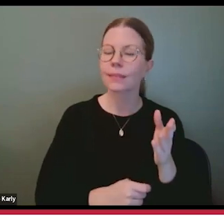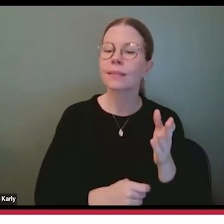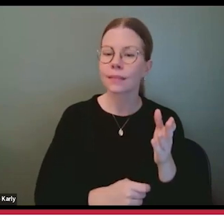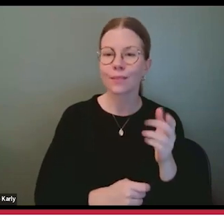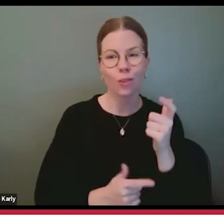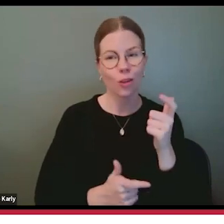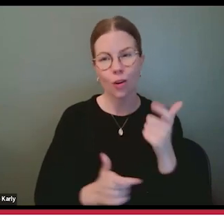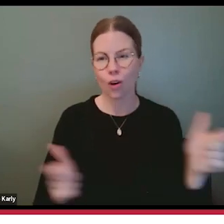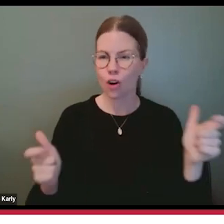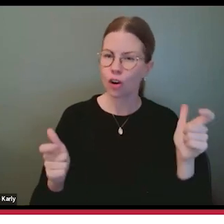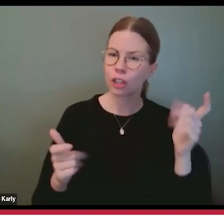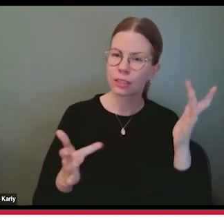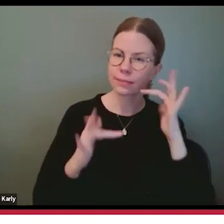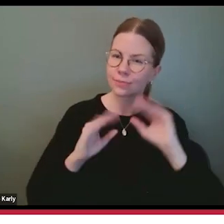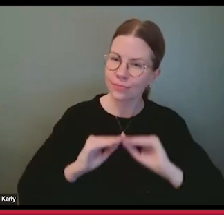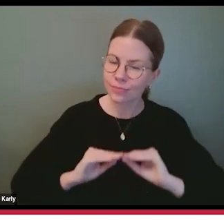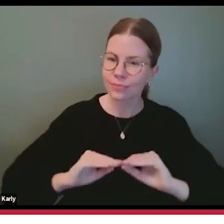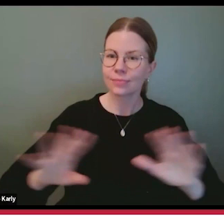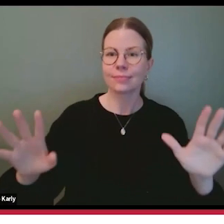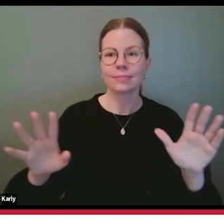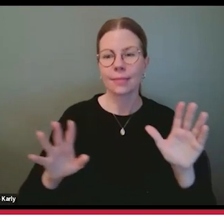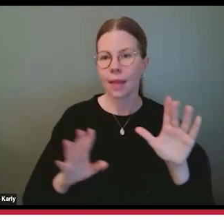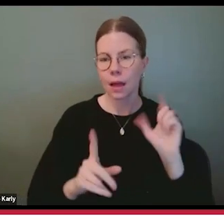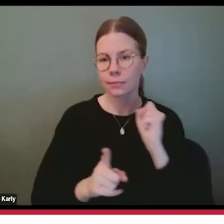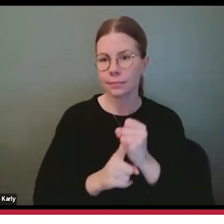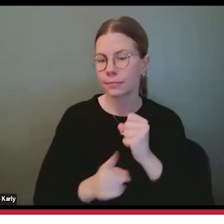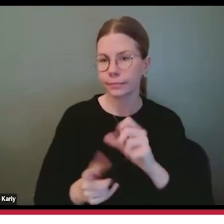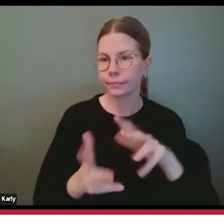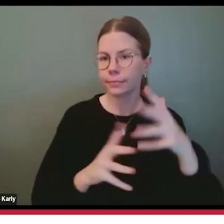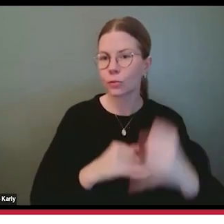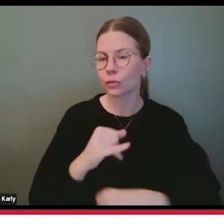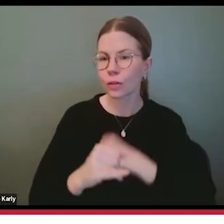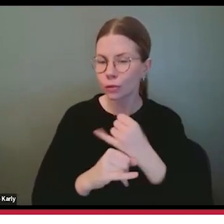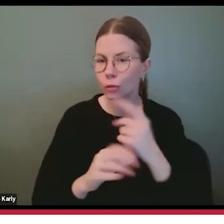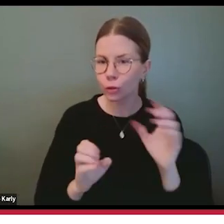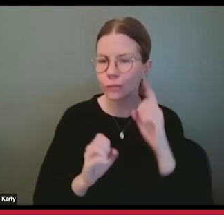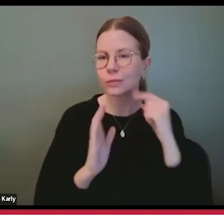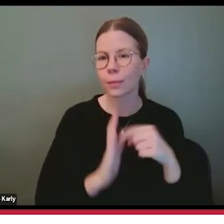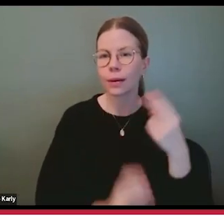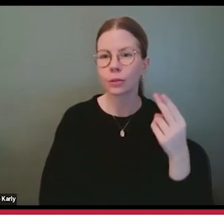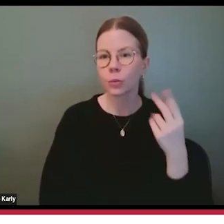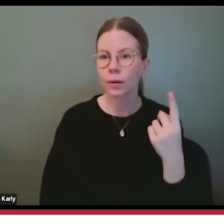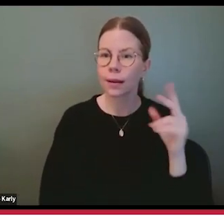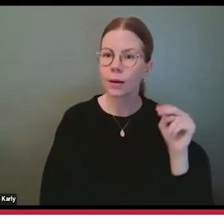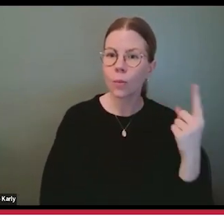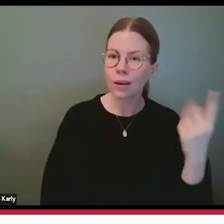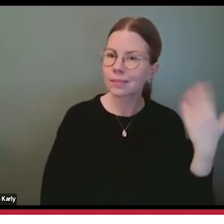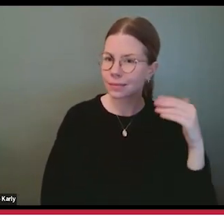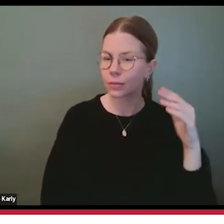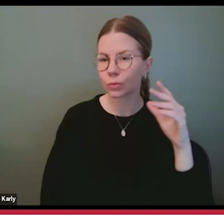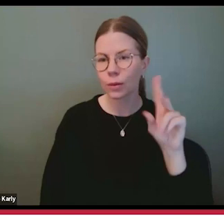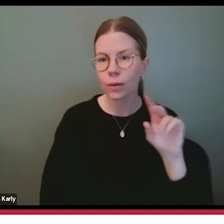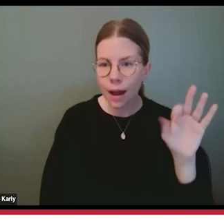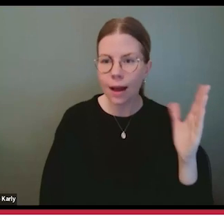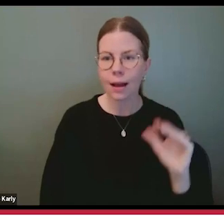concern, so that's things like the H1N1 pandemic of 2009, the Ebola outbreak